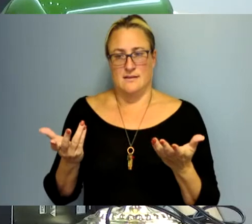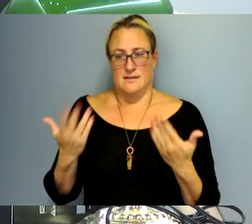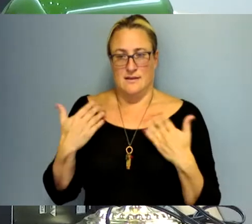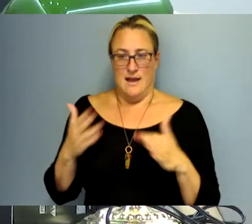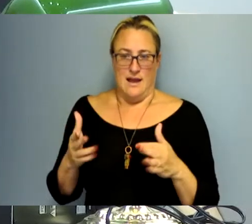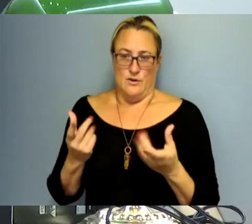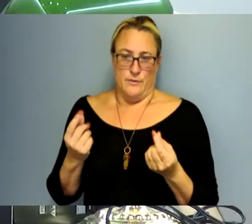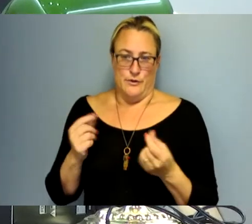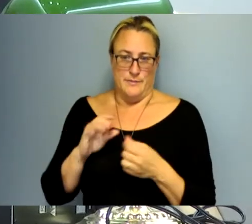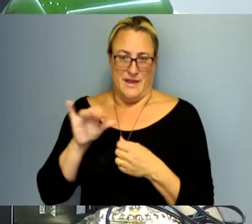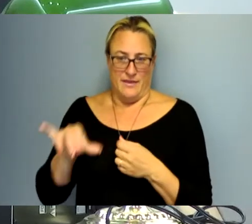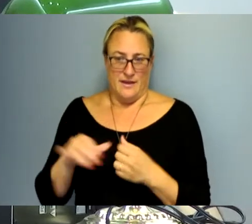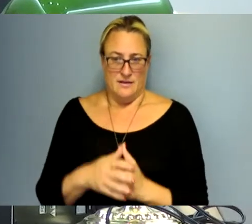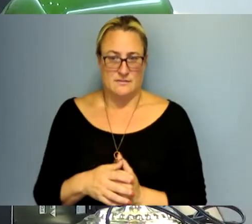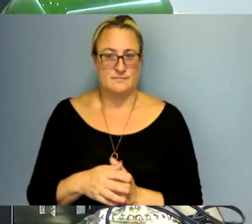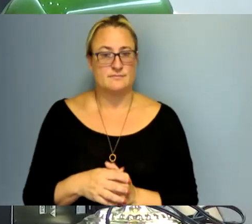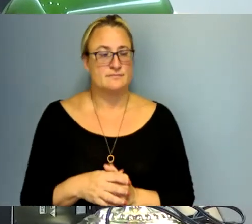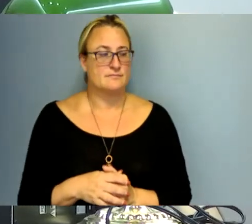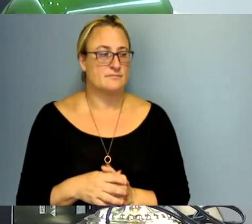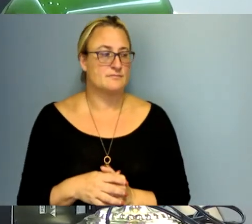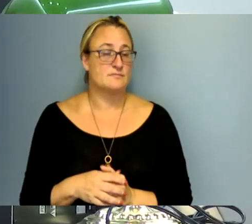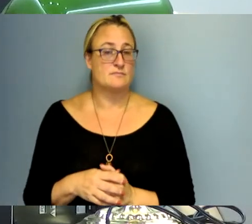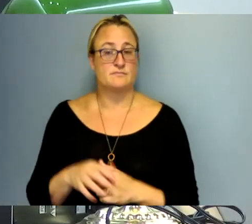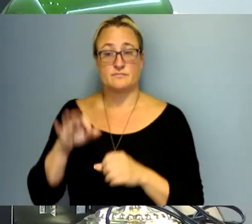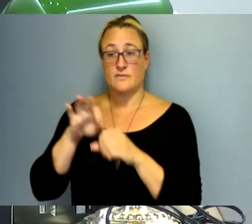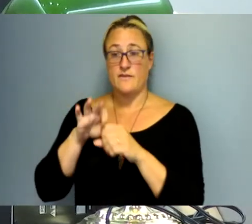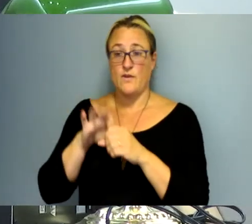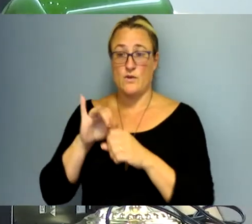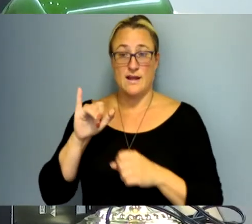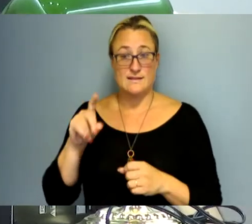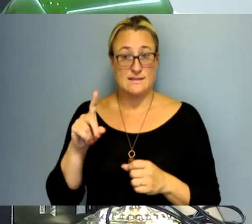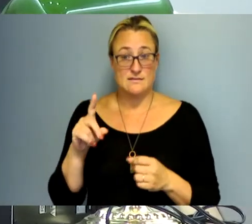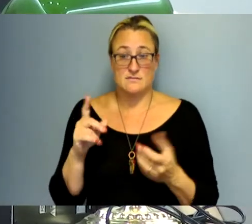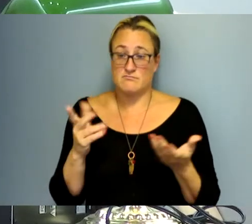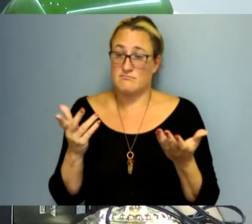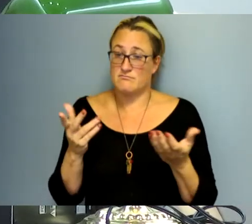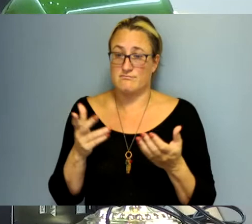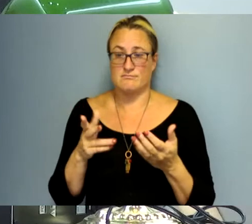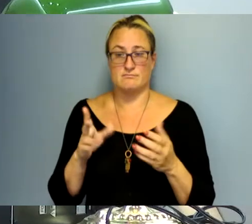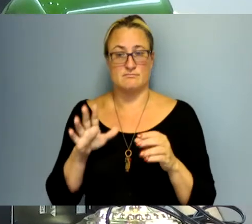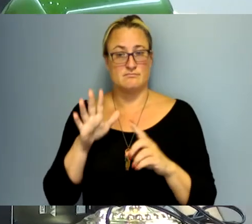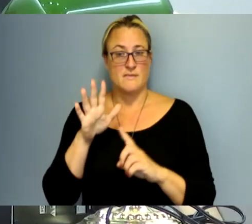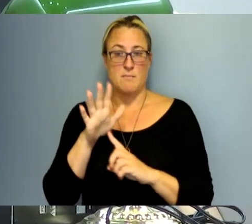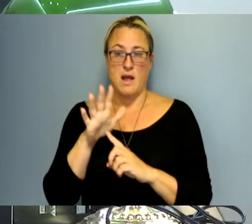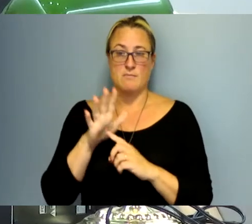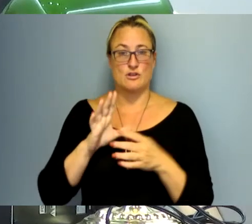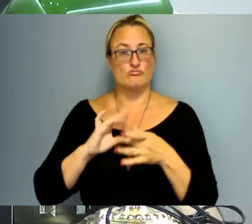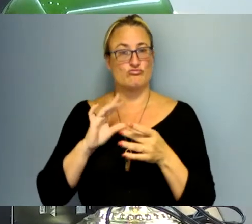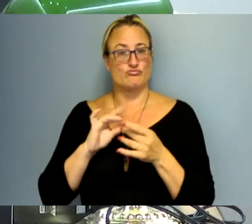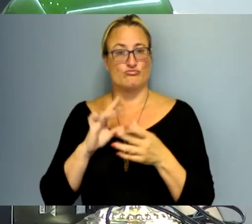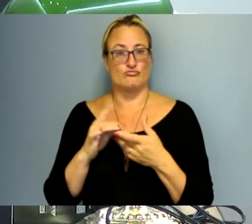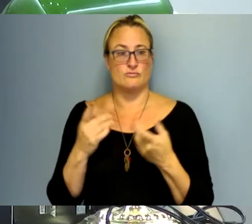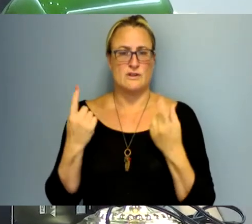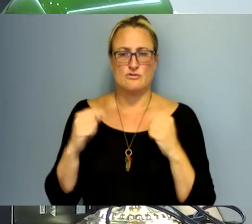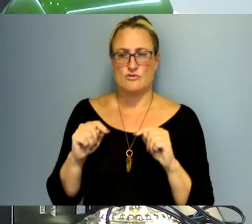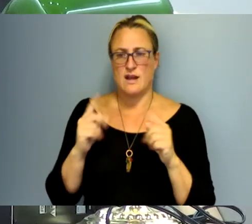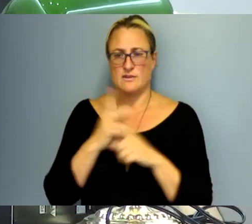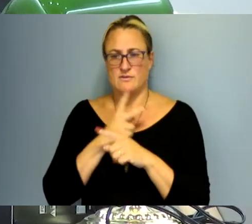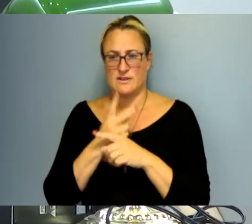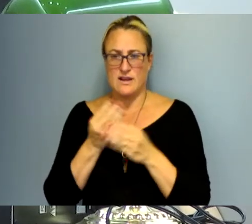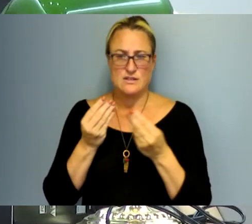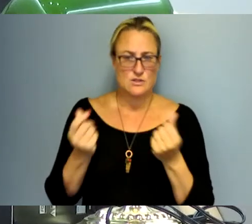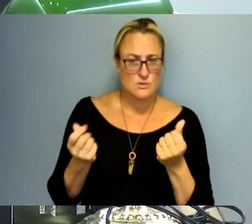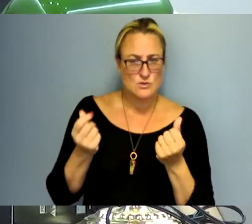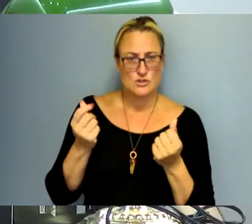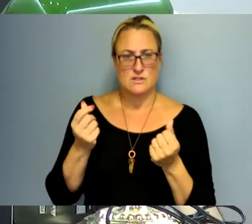about that. Voter IDs, of course, is a popular thing, looking for a solution, looking for a problem. There